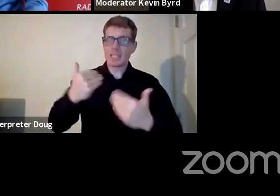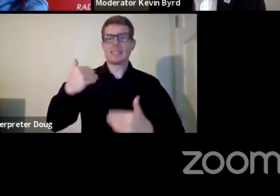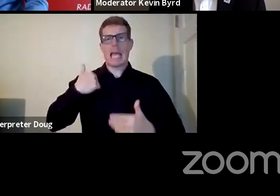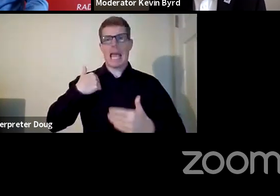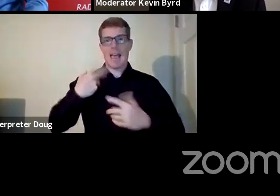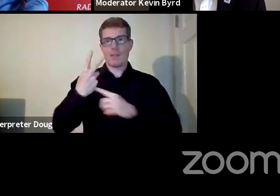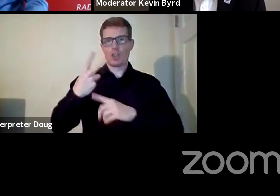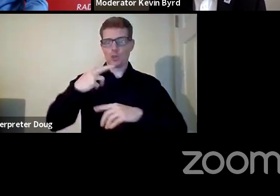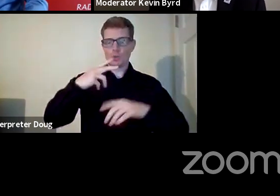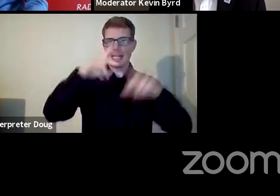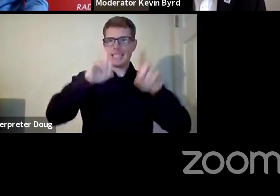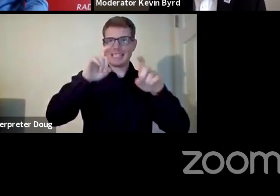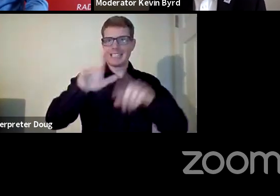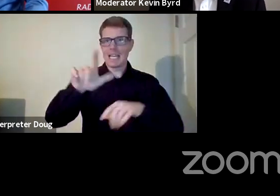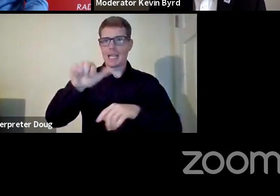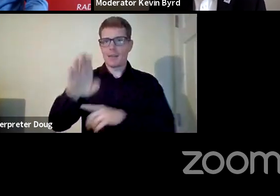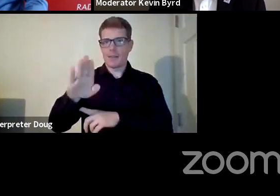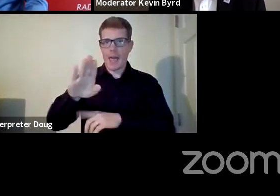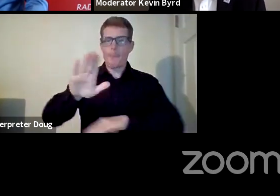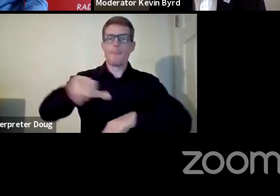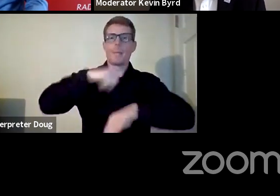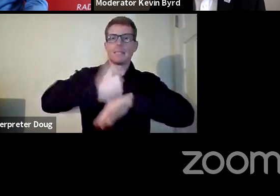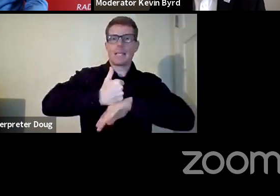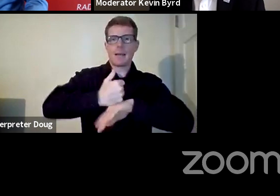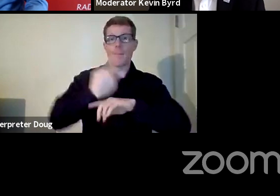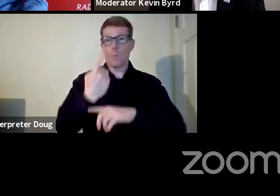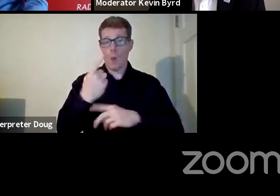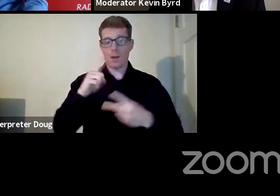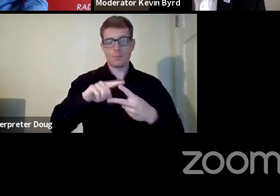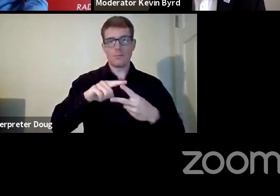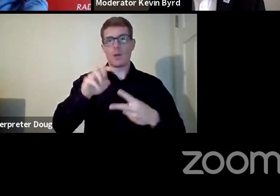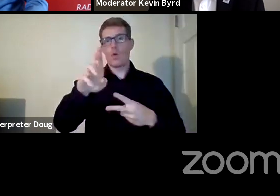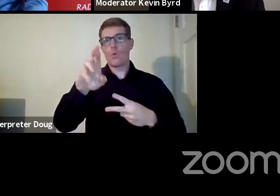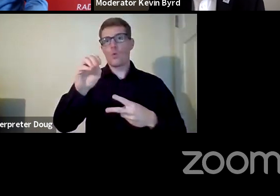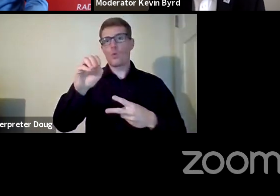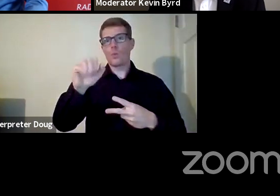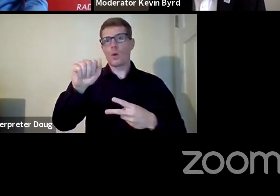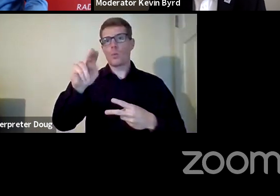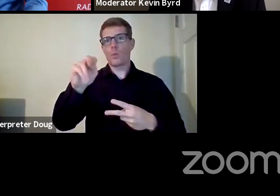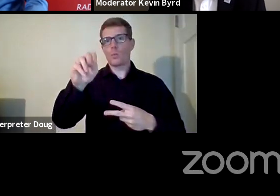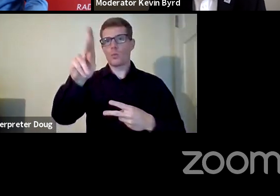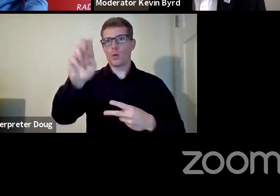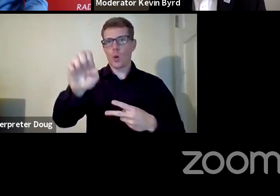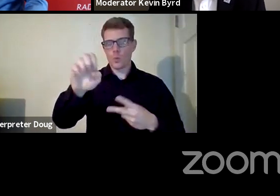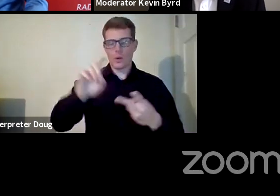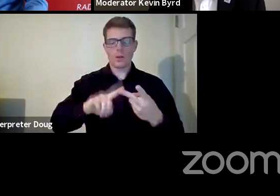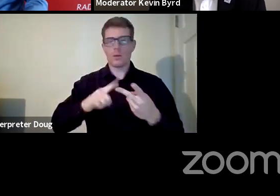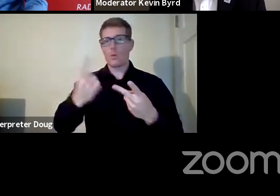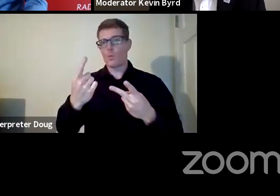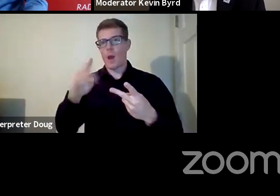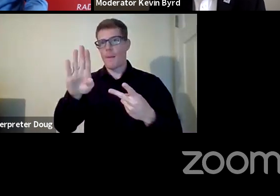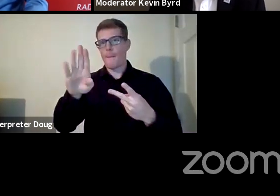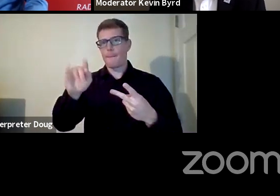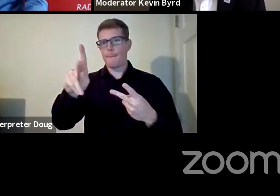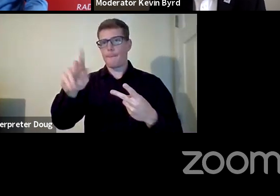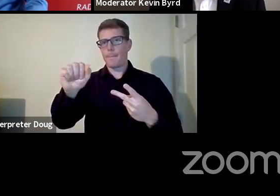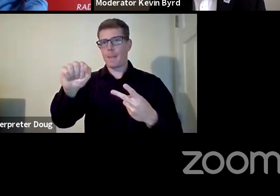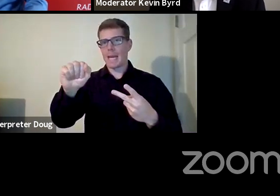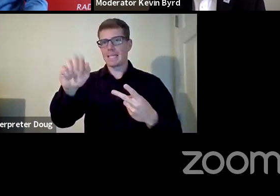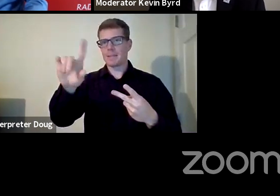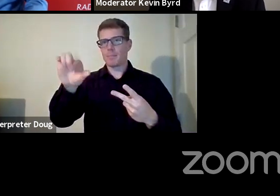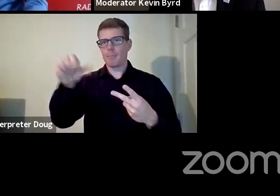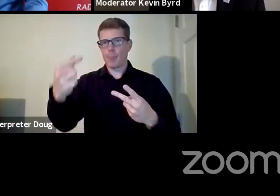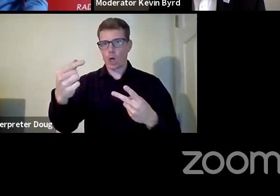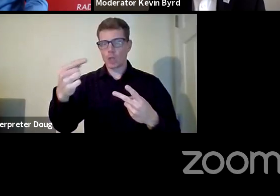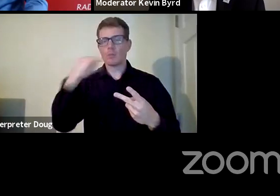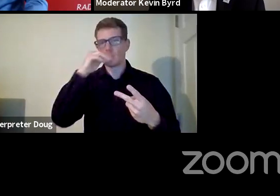have been set up, one in Roanoke and one in Blacksburg, that our faculty and students have gotten together and built these testing, or really